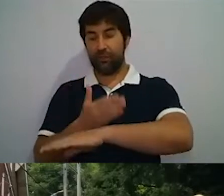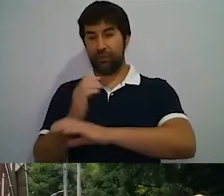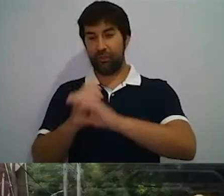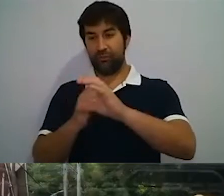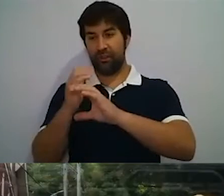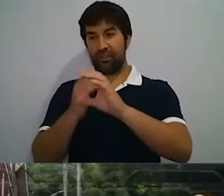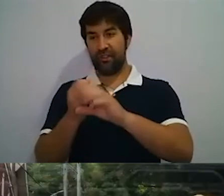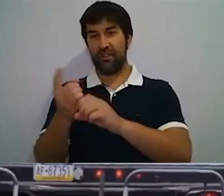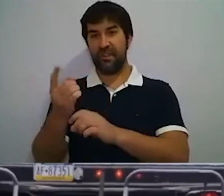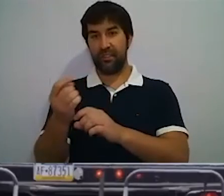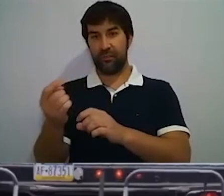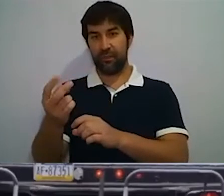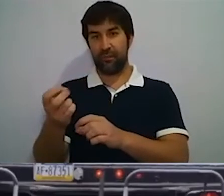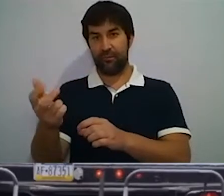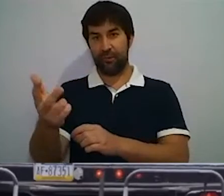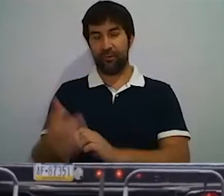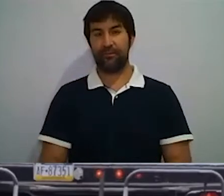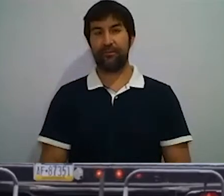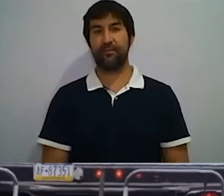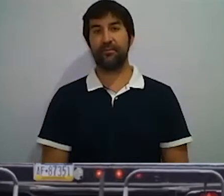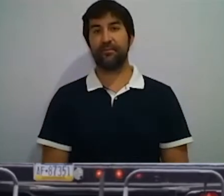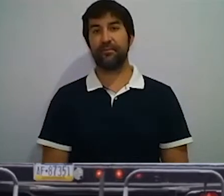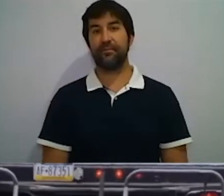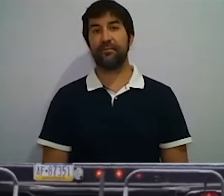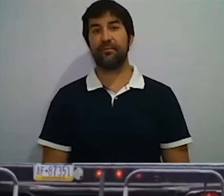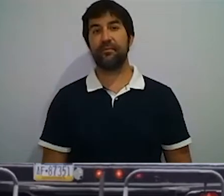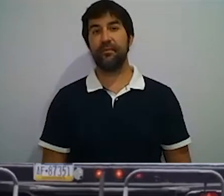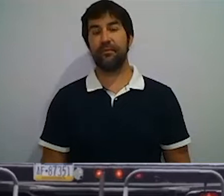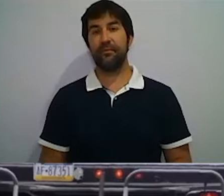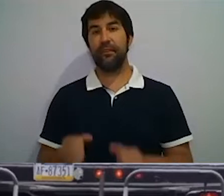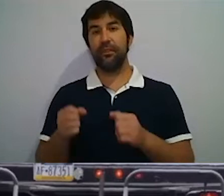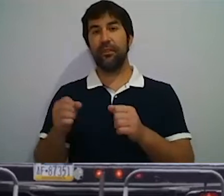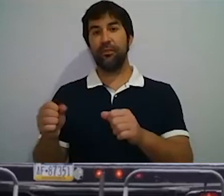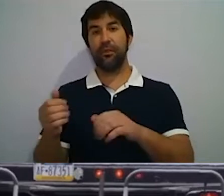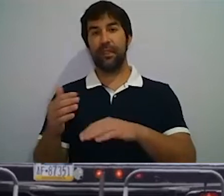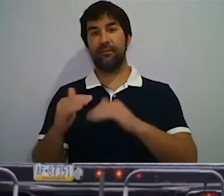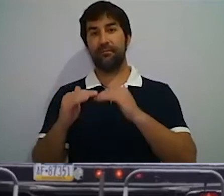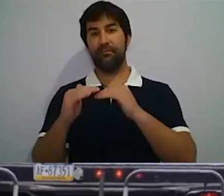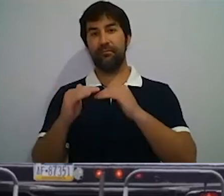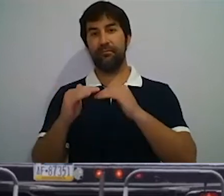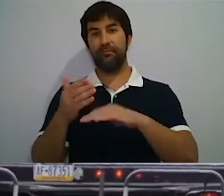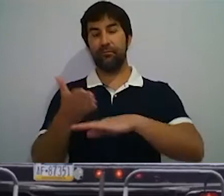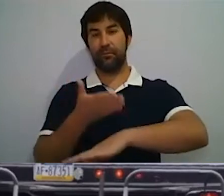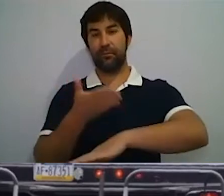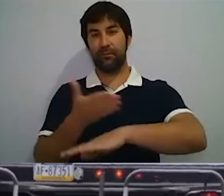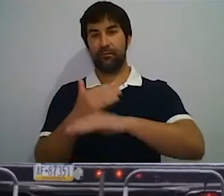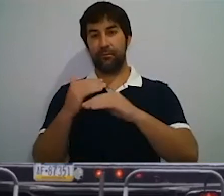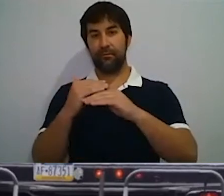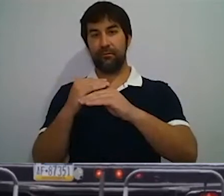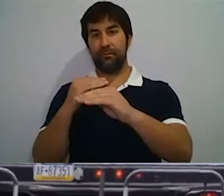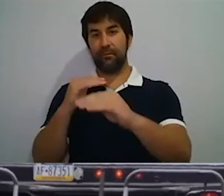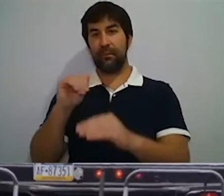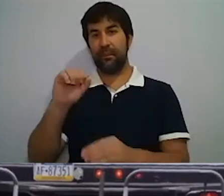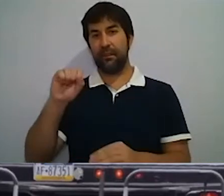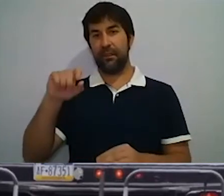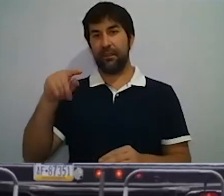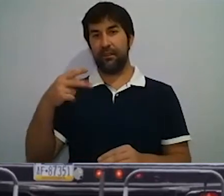We do have a number, so if we page through the capital budget, which I encourage you to do, and I'm sure David does as well, it's great